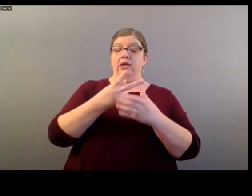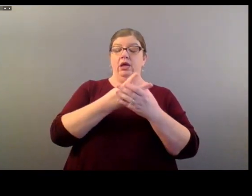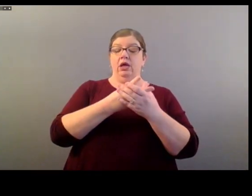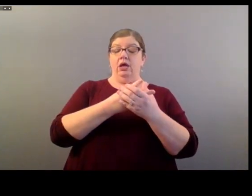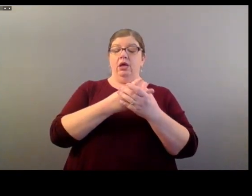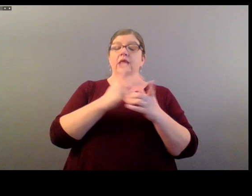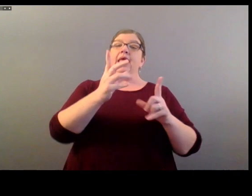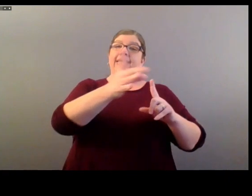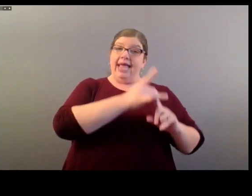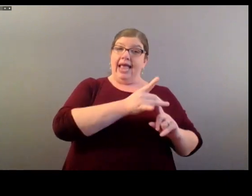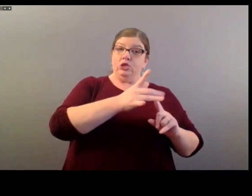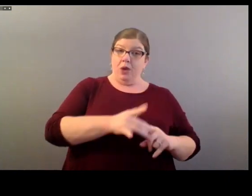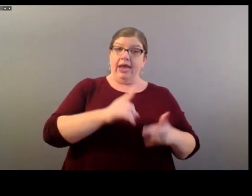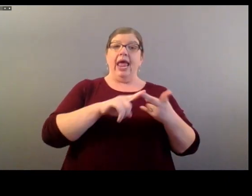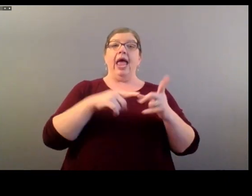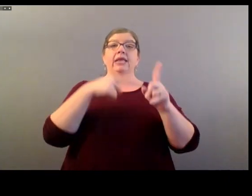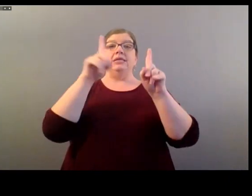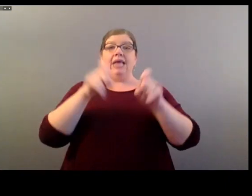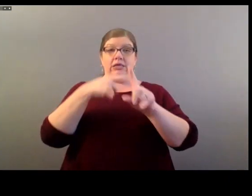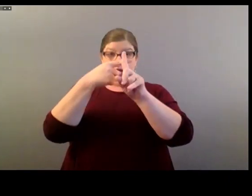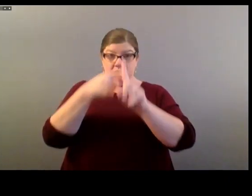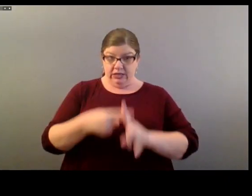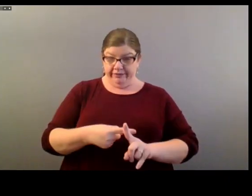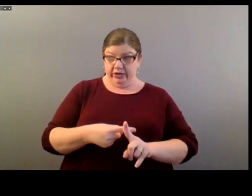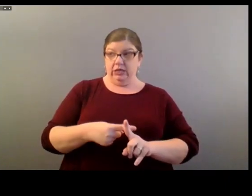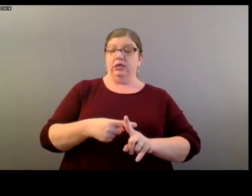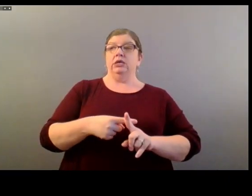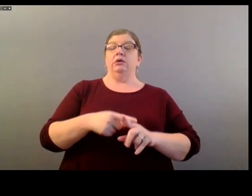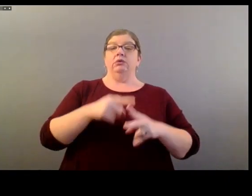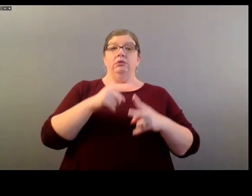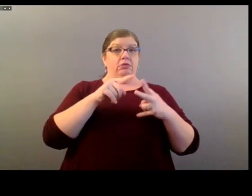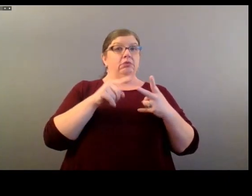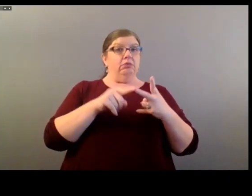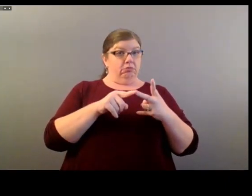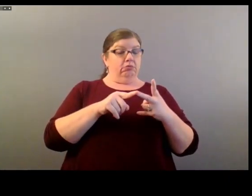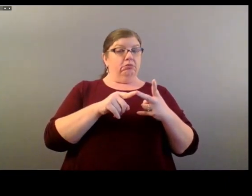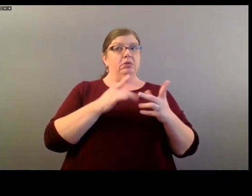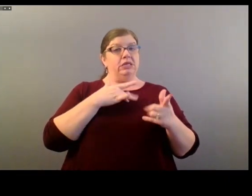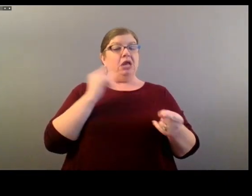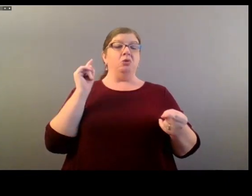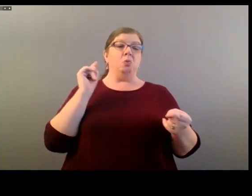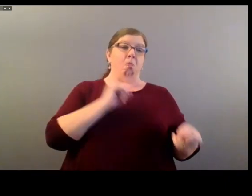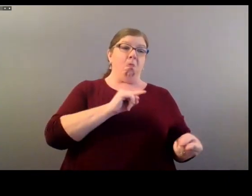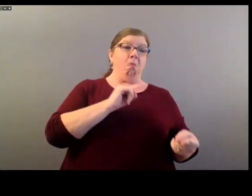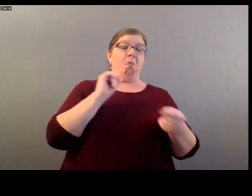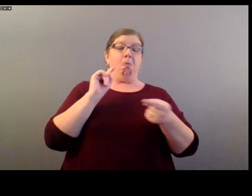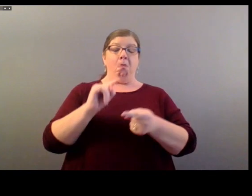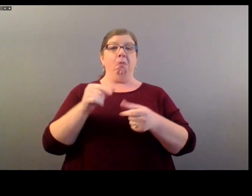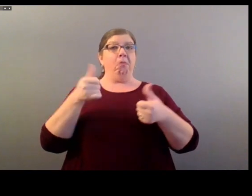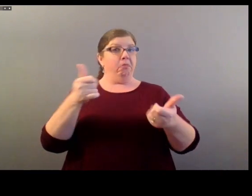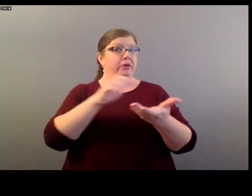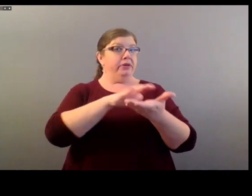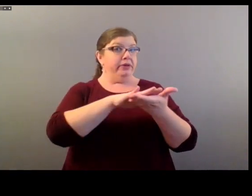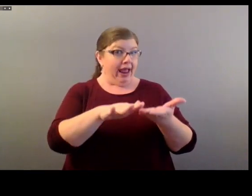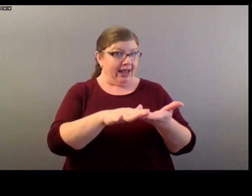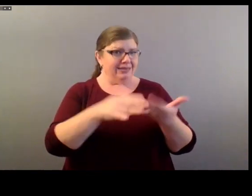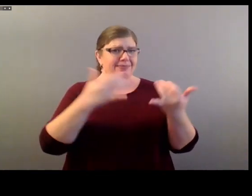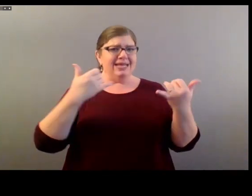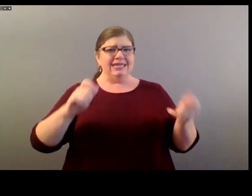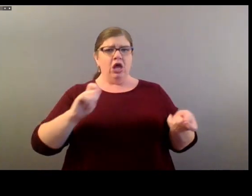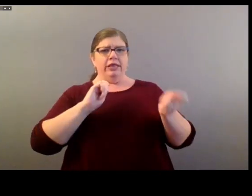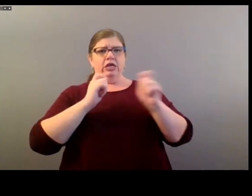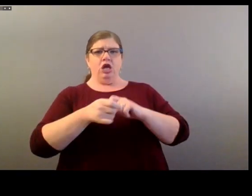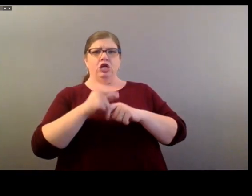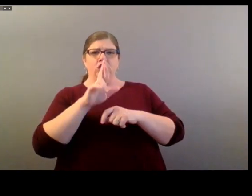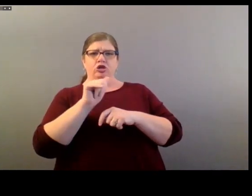rate and the positivity rate. Those obviously have both been trending down nicely, and yet the adjusted rates for